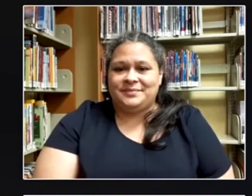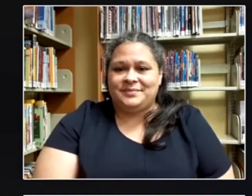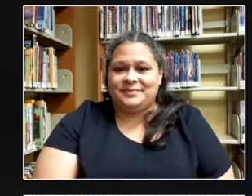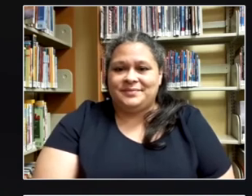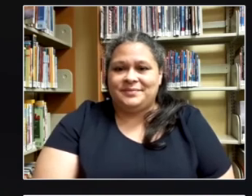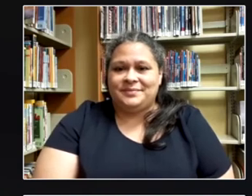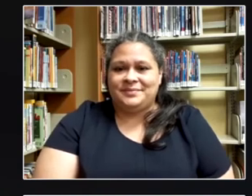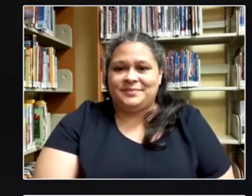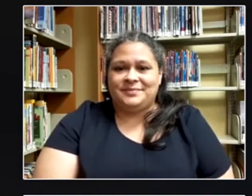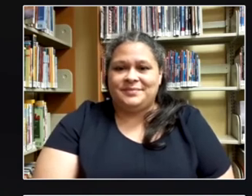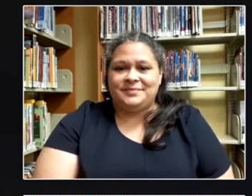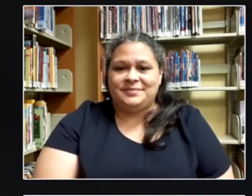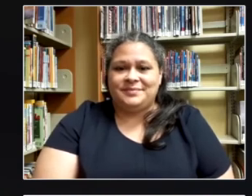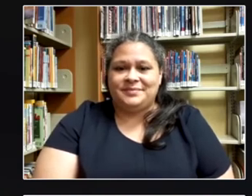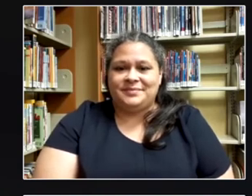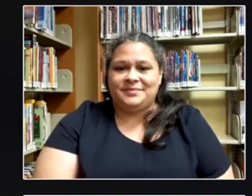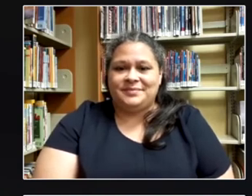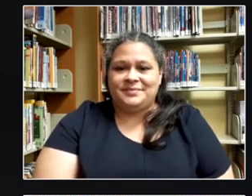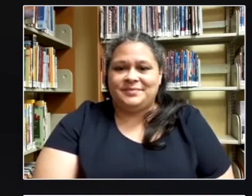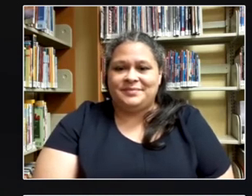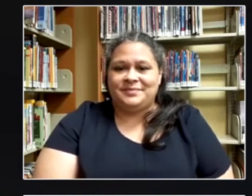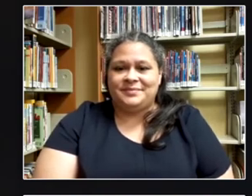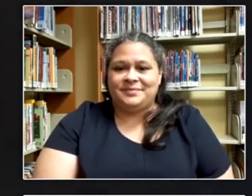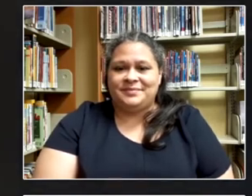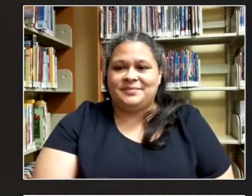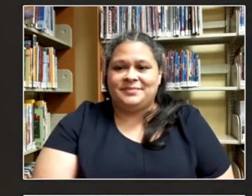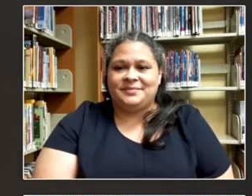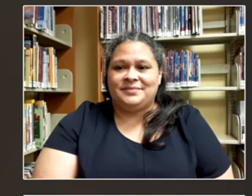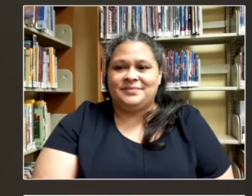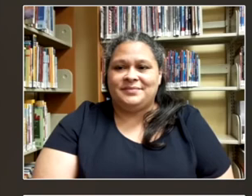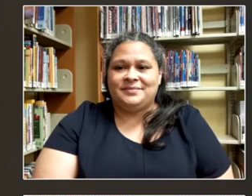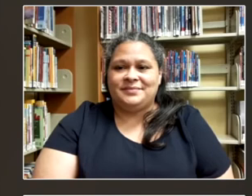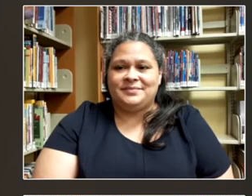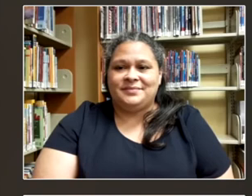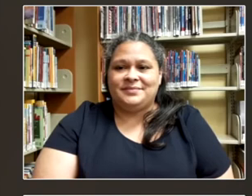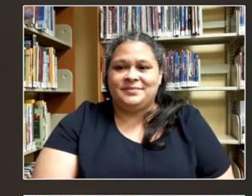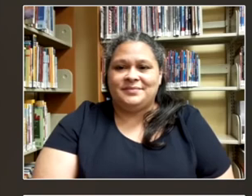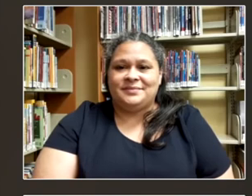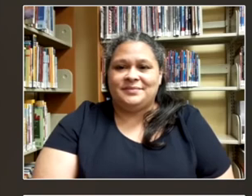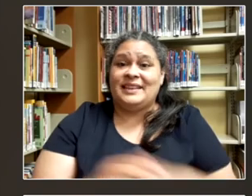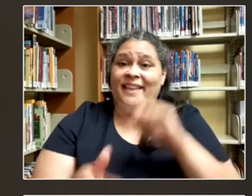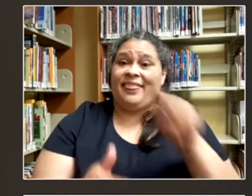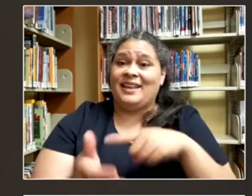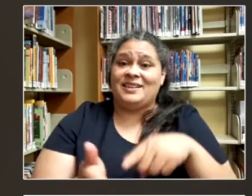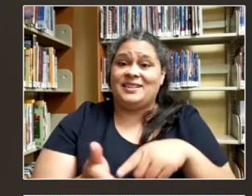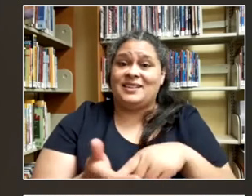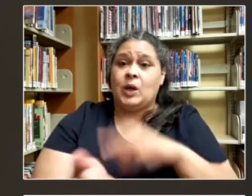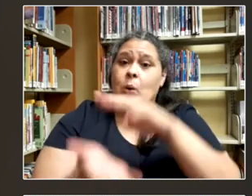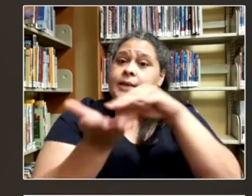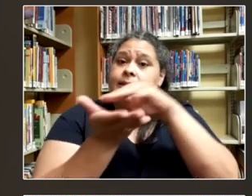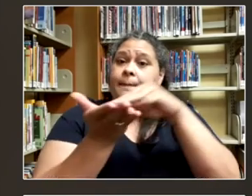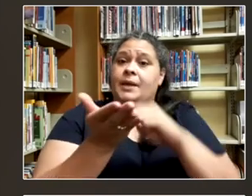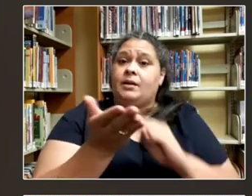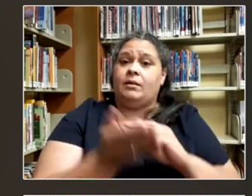cielo y la tierra, jade. This was Middle